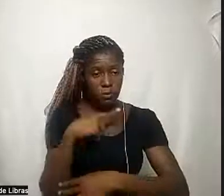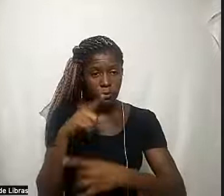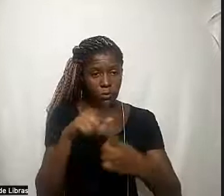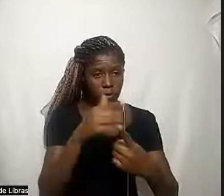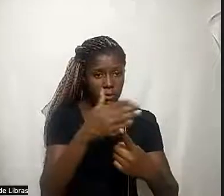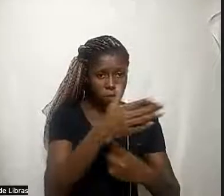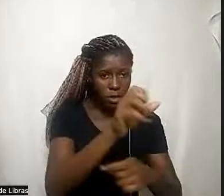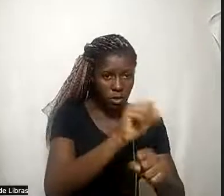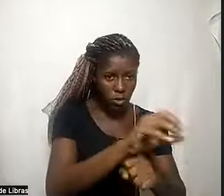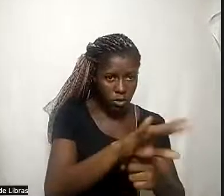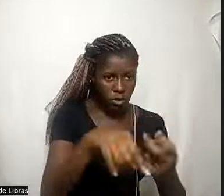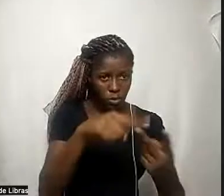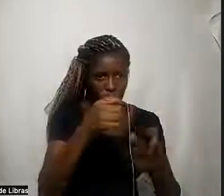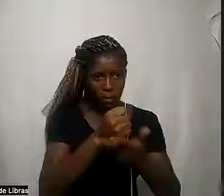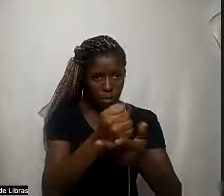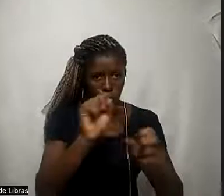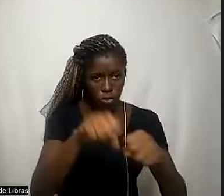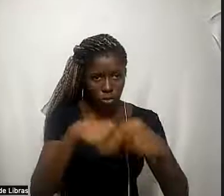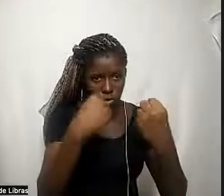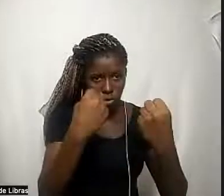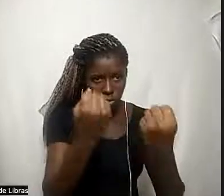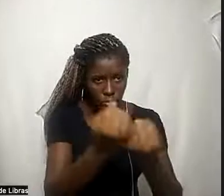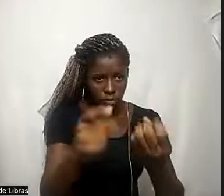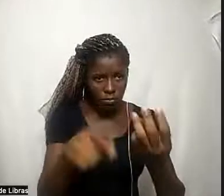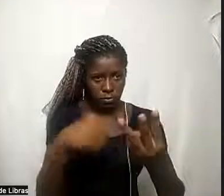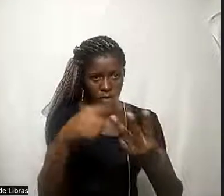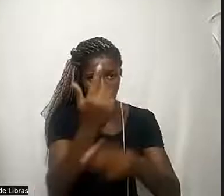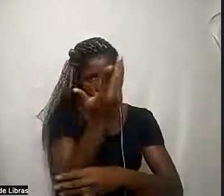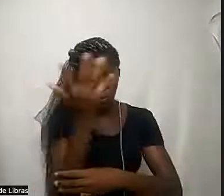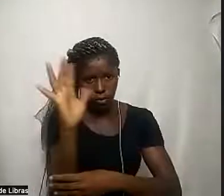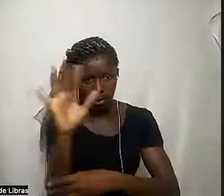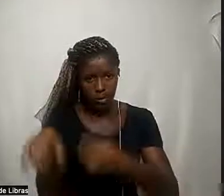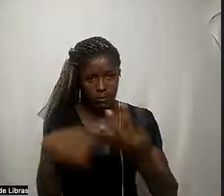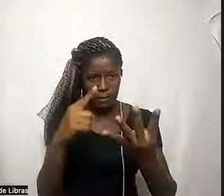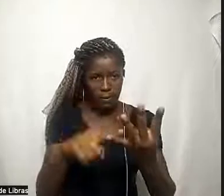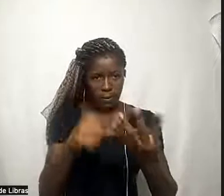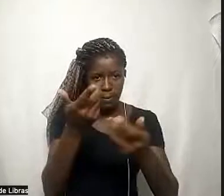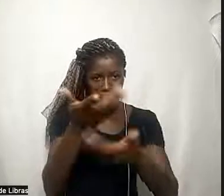4 axes: education, social, environmental development, forests, and oceans.